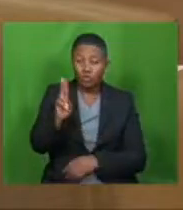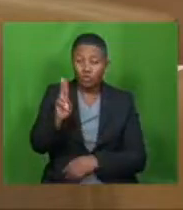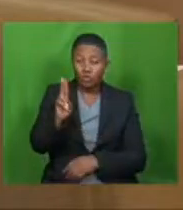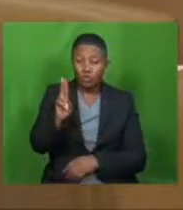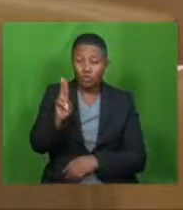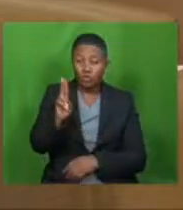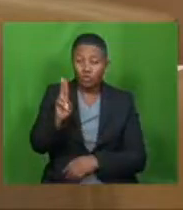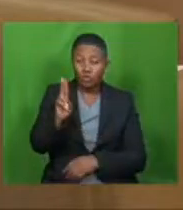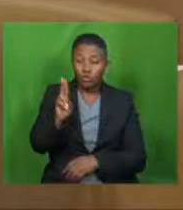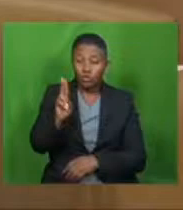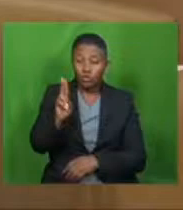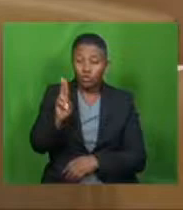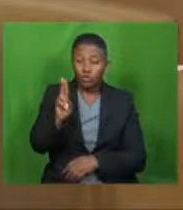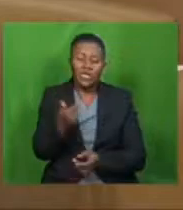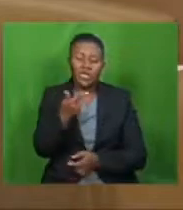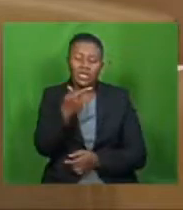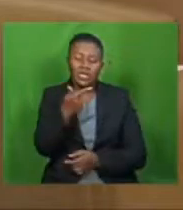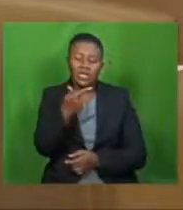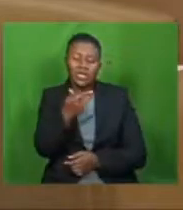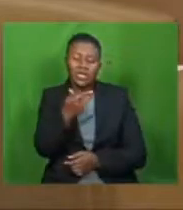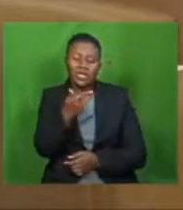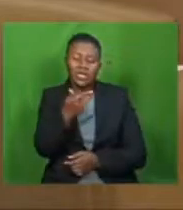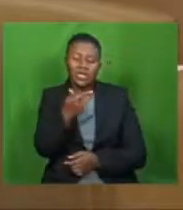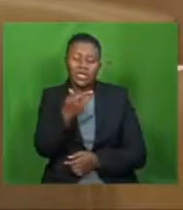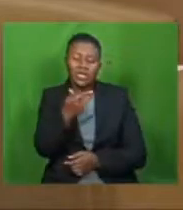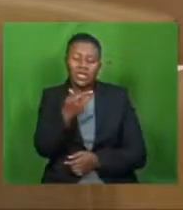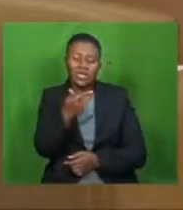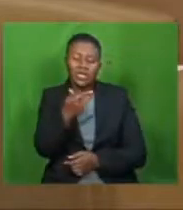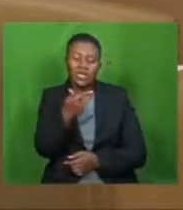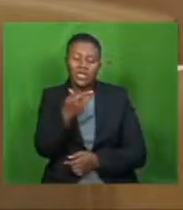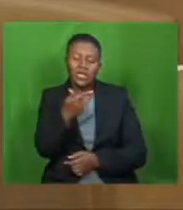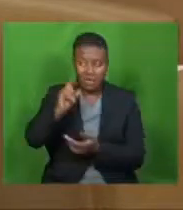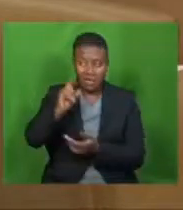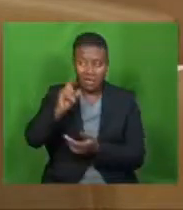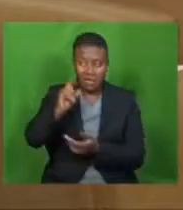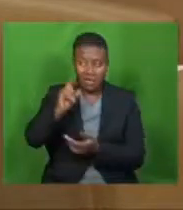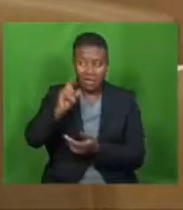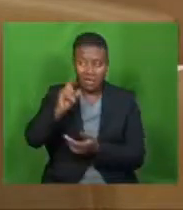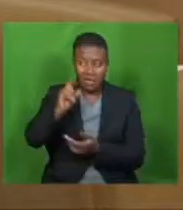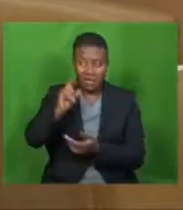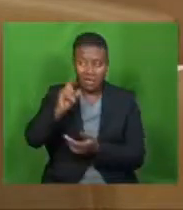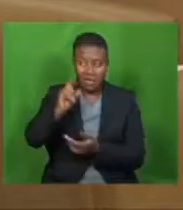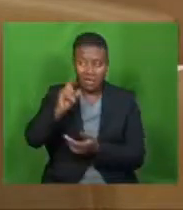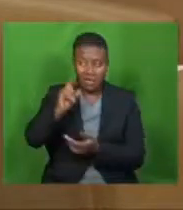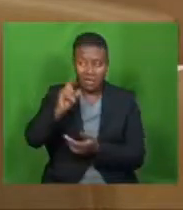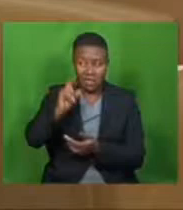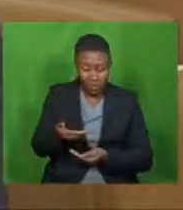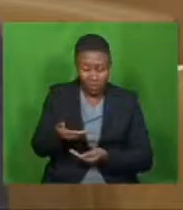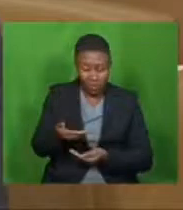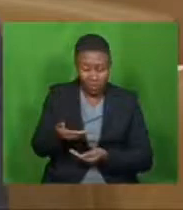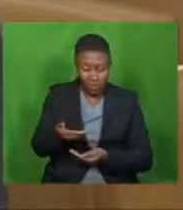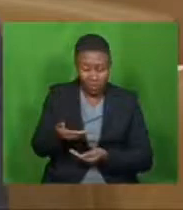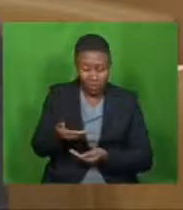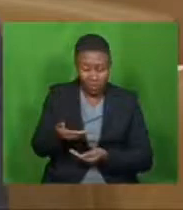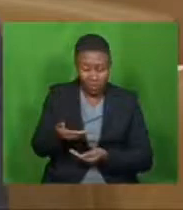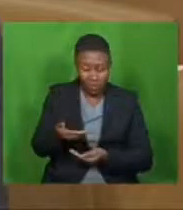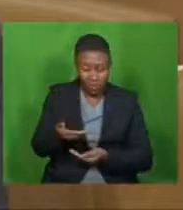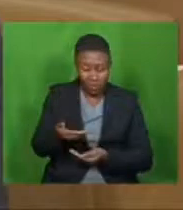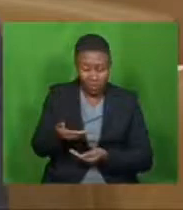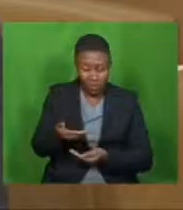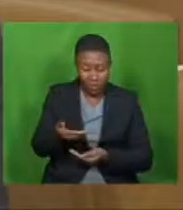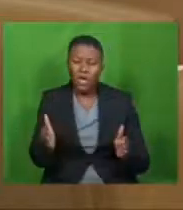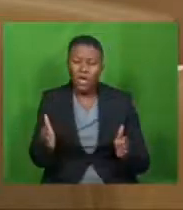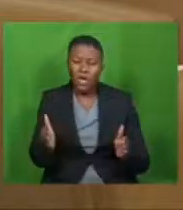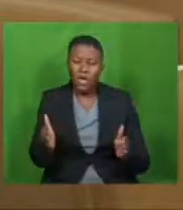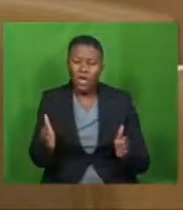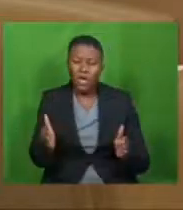Green Ghana that the government had actually introduced, and urges members